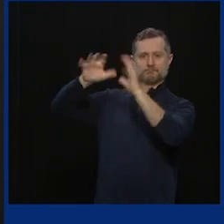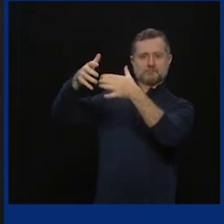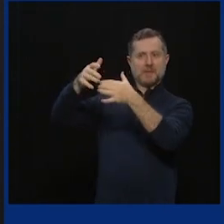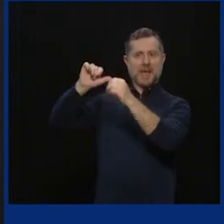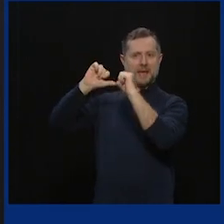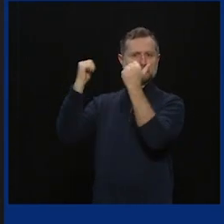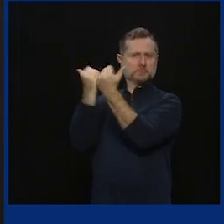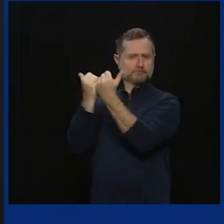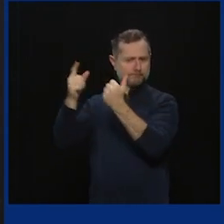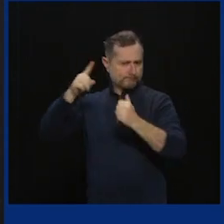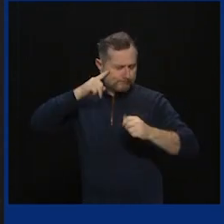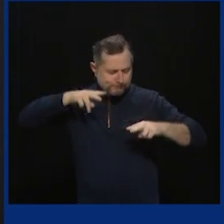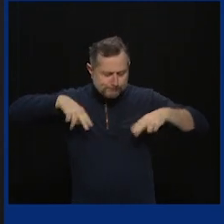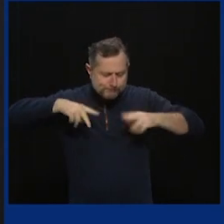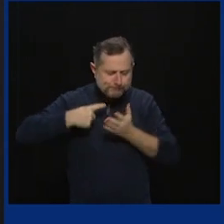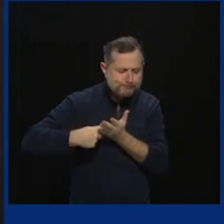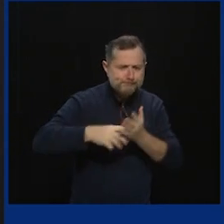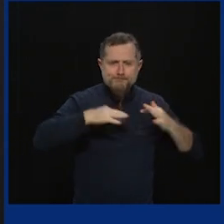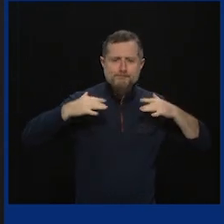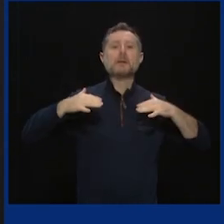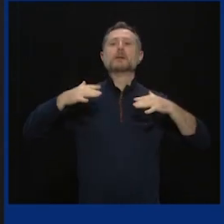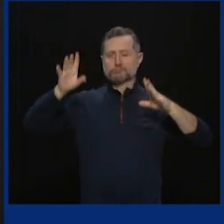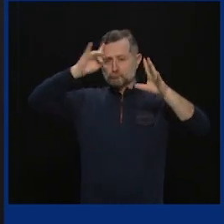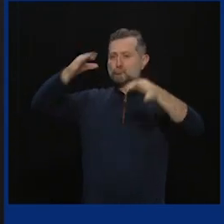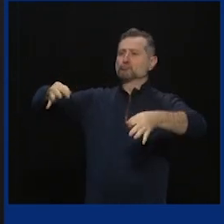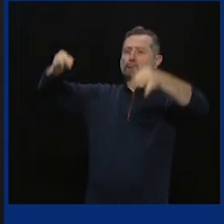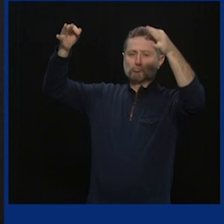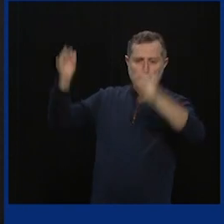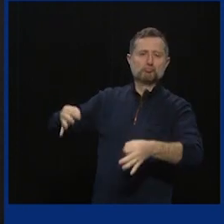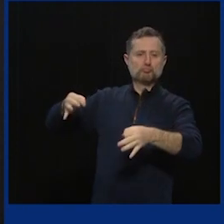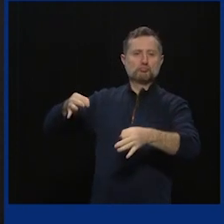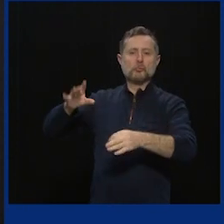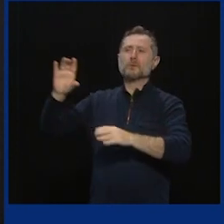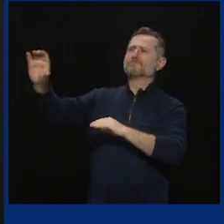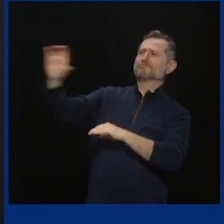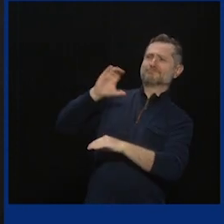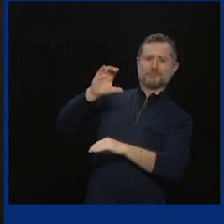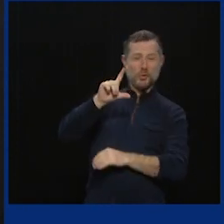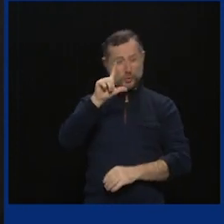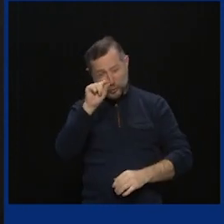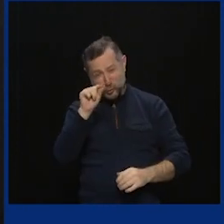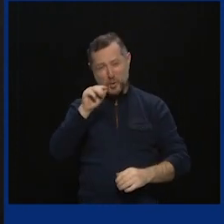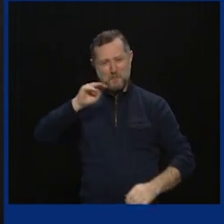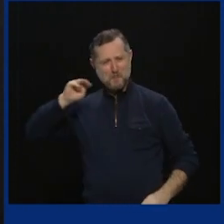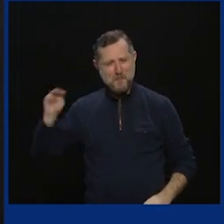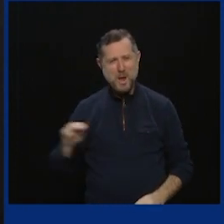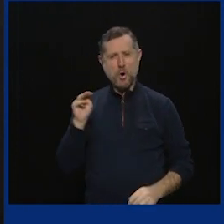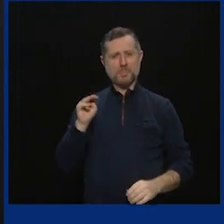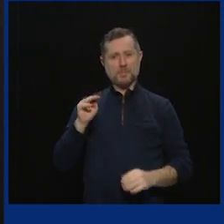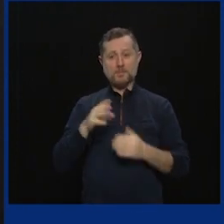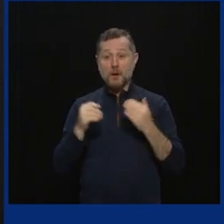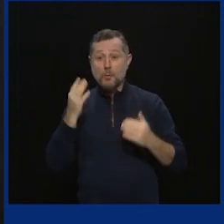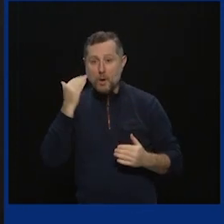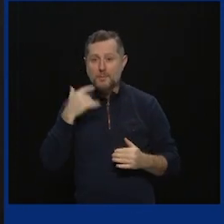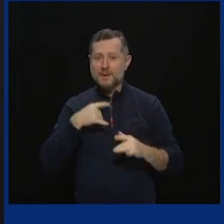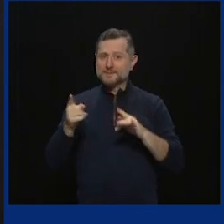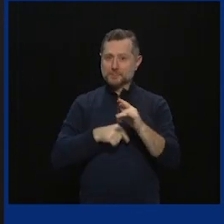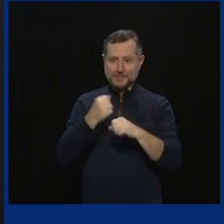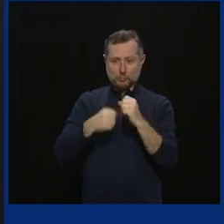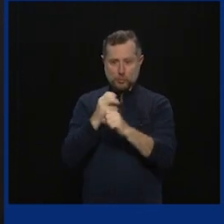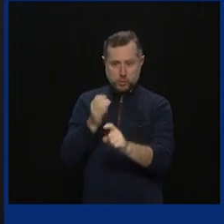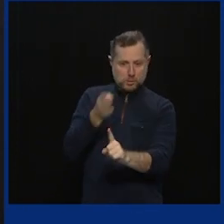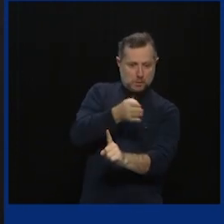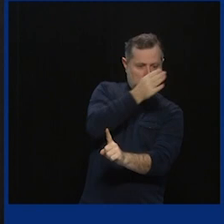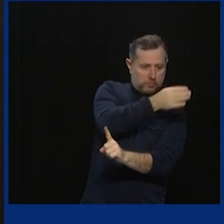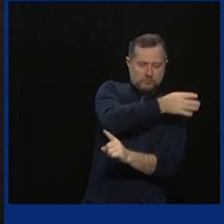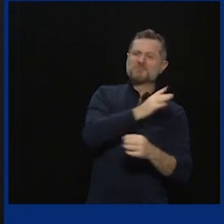had skipped 1 year due to that awful pandemic. I want to say that the group of people, you'll see him on the stage, and you'll see others in the